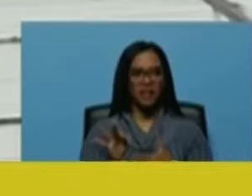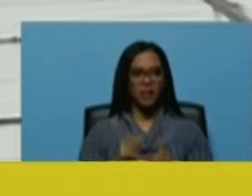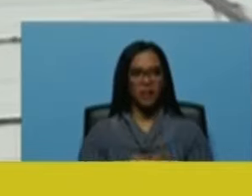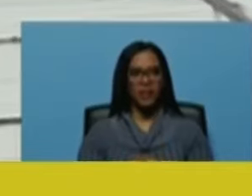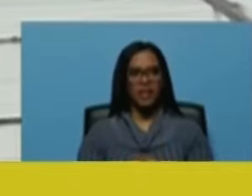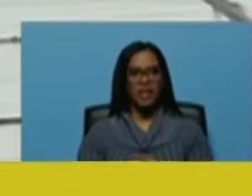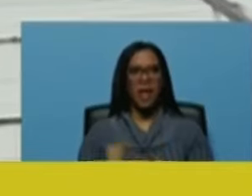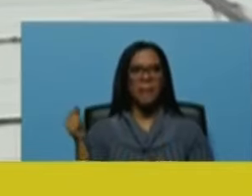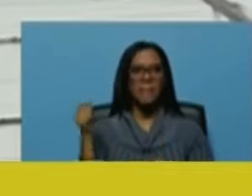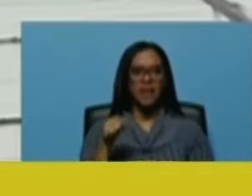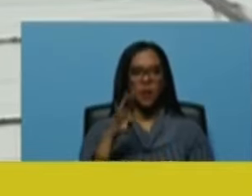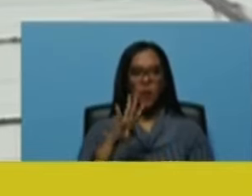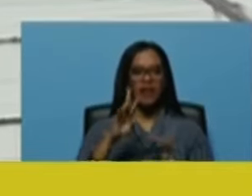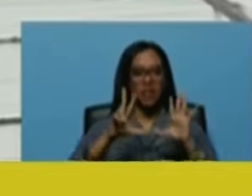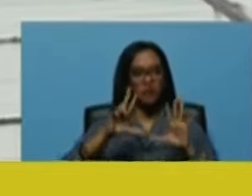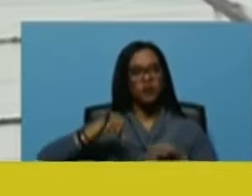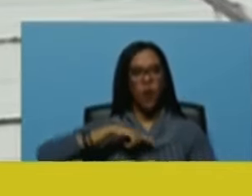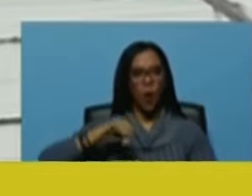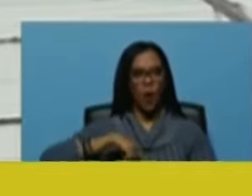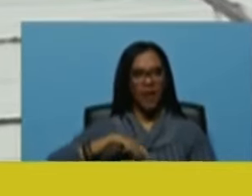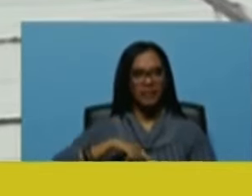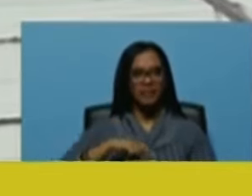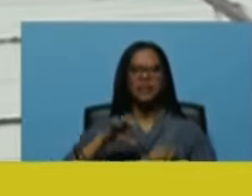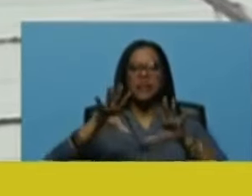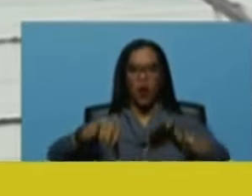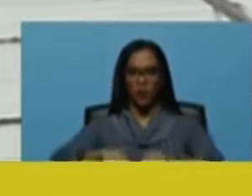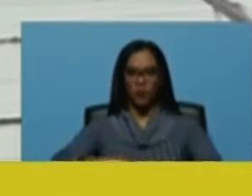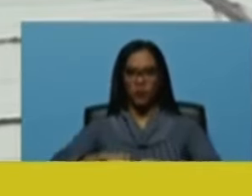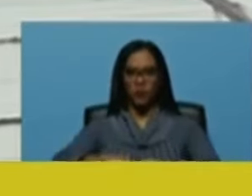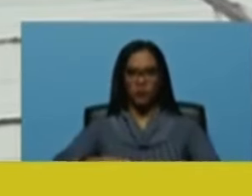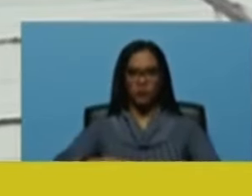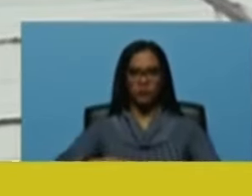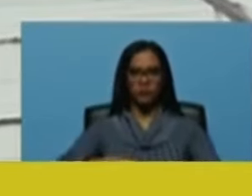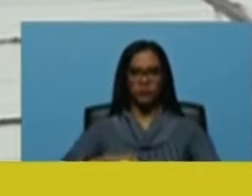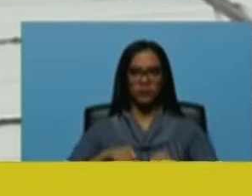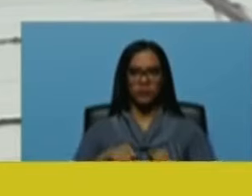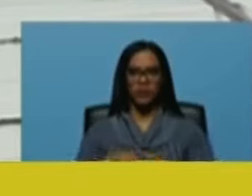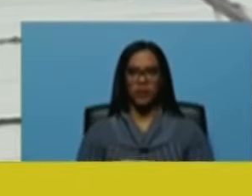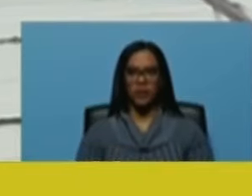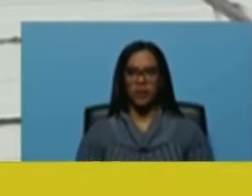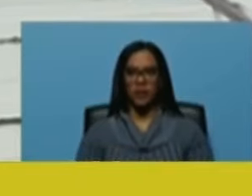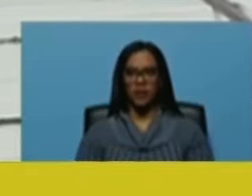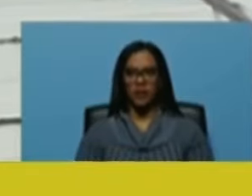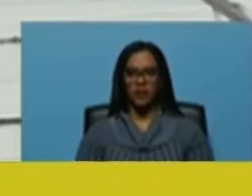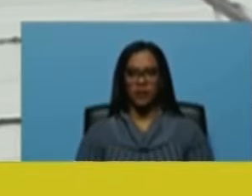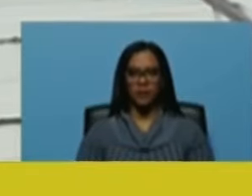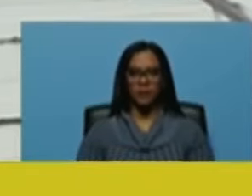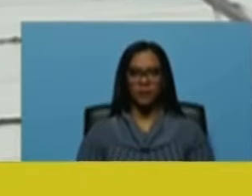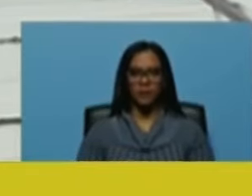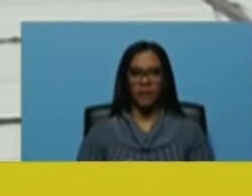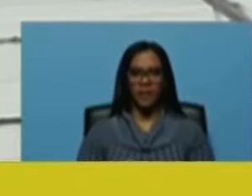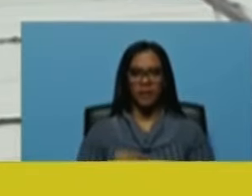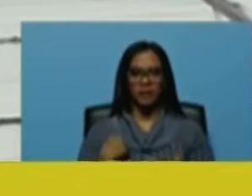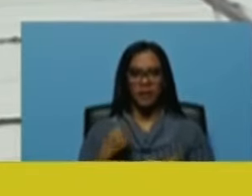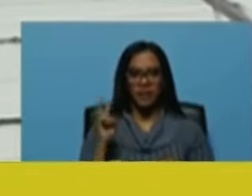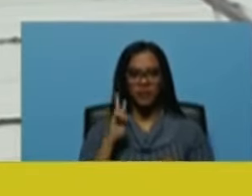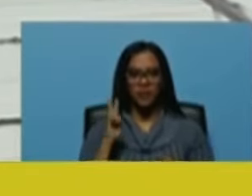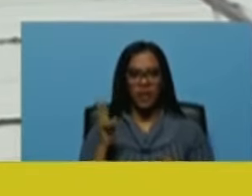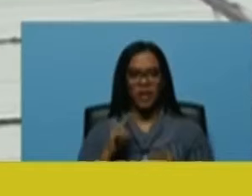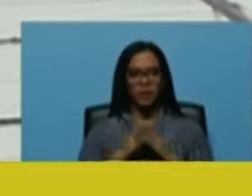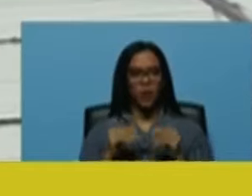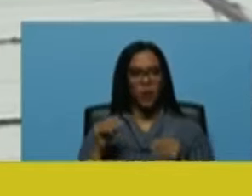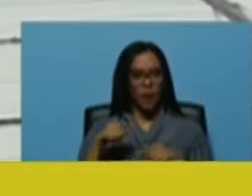And in less than 48 hours, it was controlled. Everything was controlled in our Venezuela, beloved Venezuela,